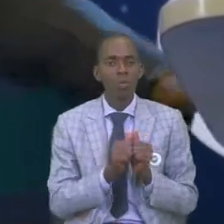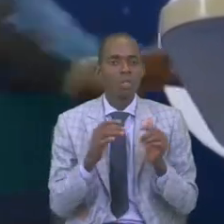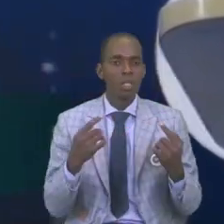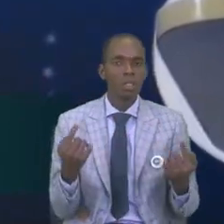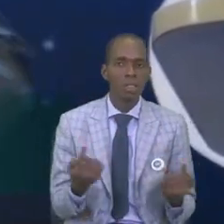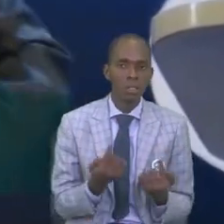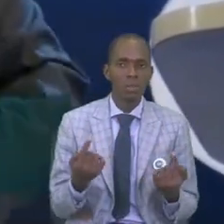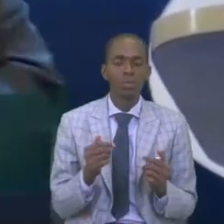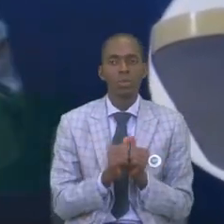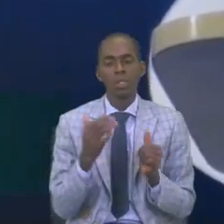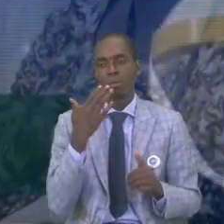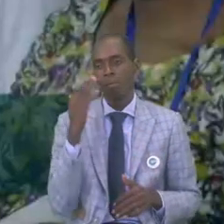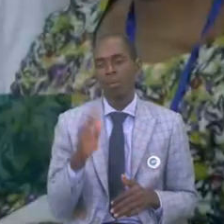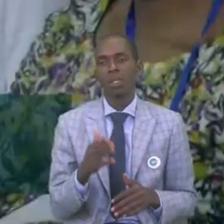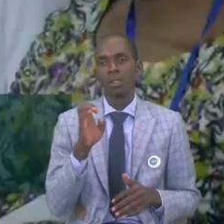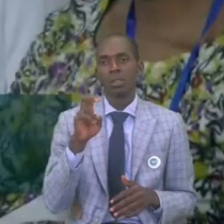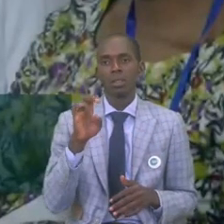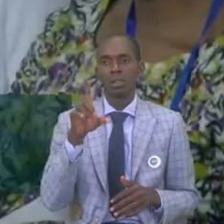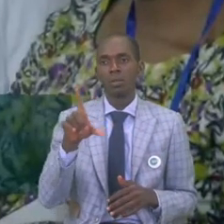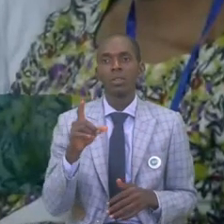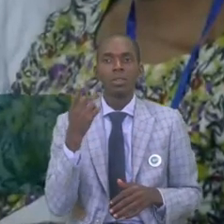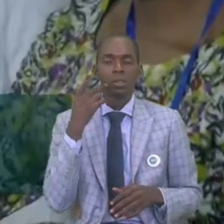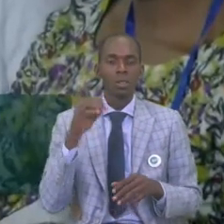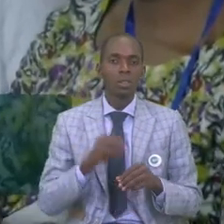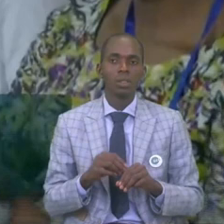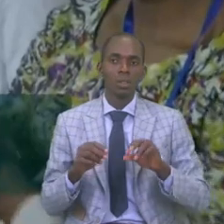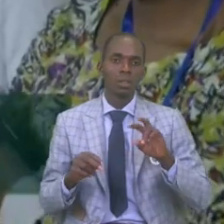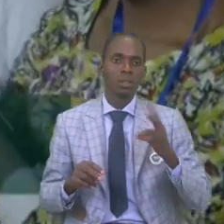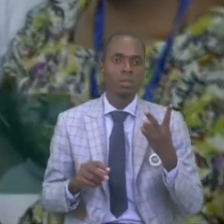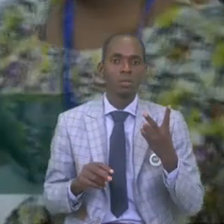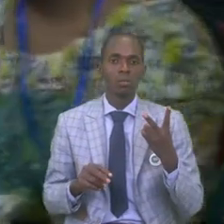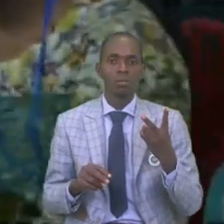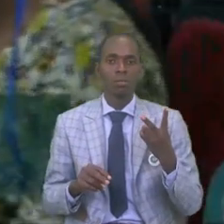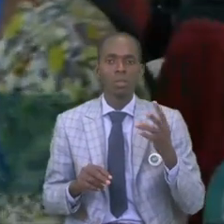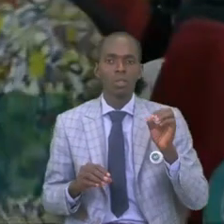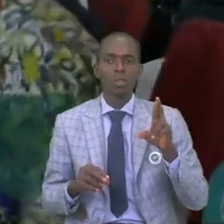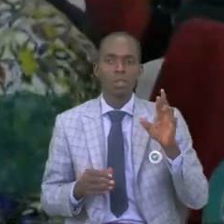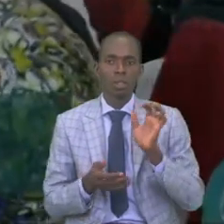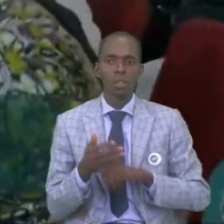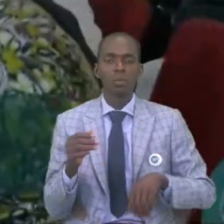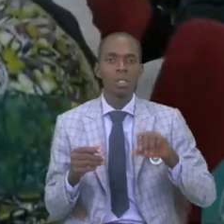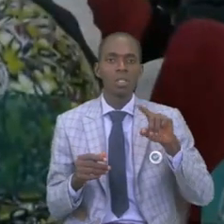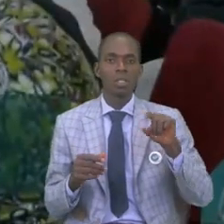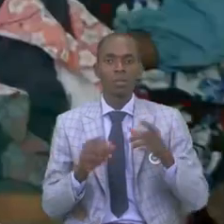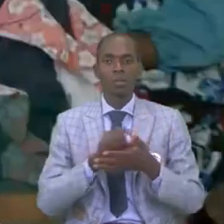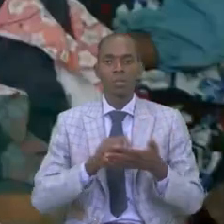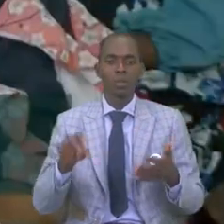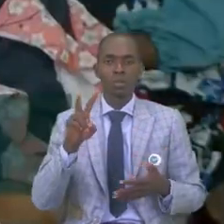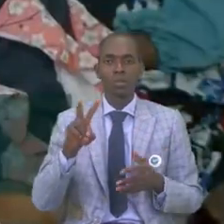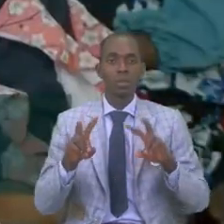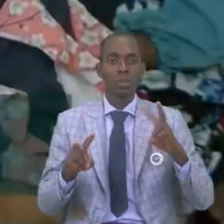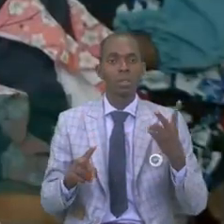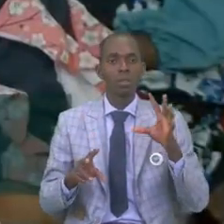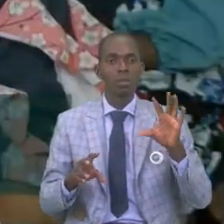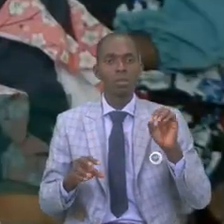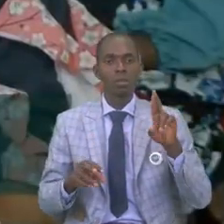without evil. It tells us in 2 Corinthians chapter 11, and I'm reading from verse 2. 2 Corinthians chapter 11, verse 2,